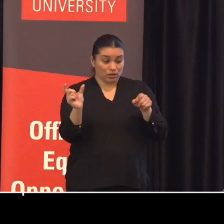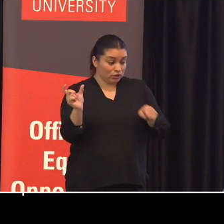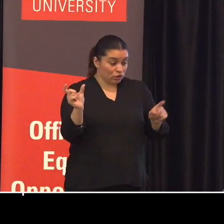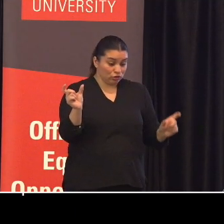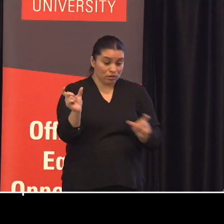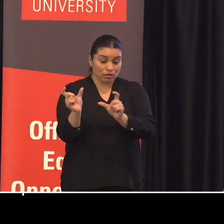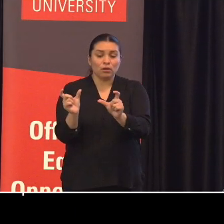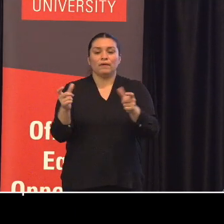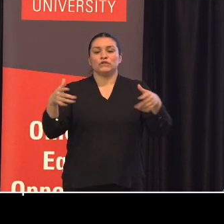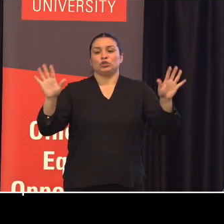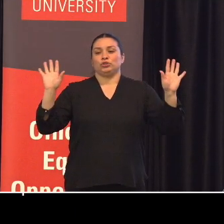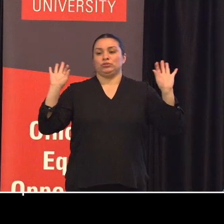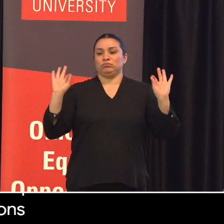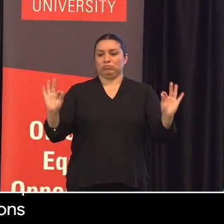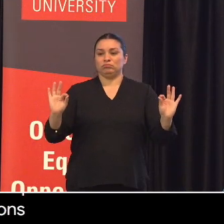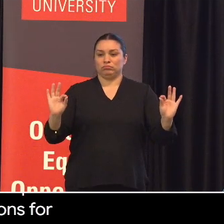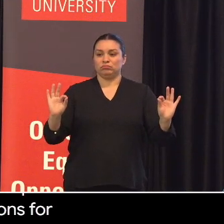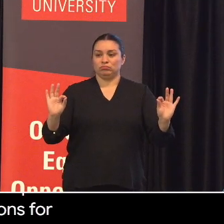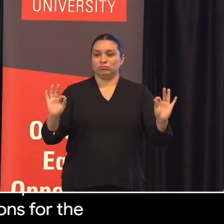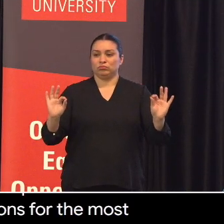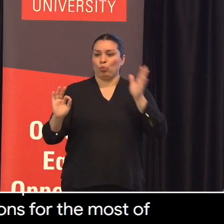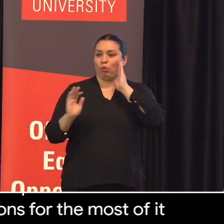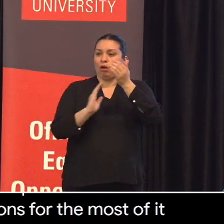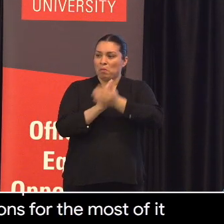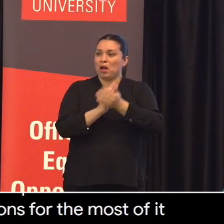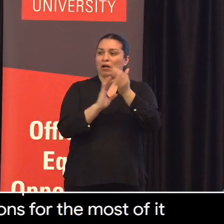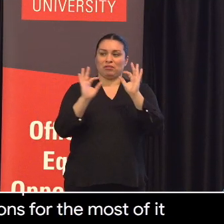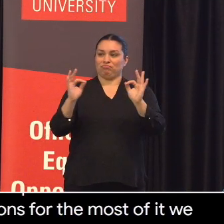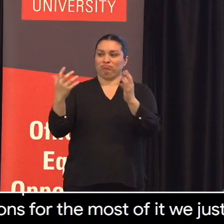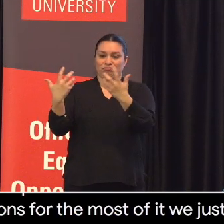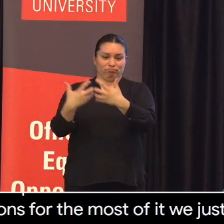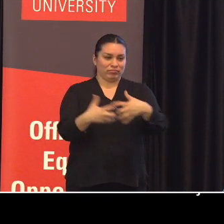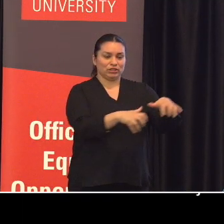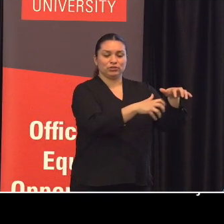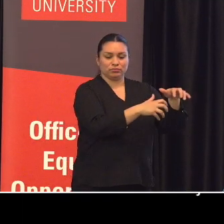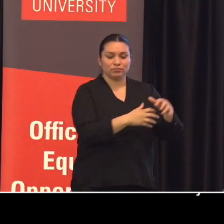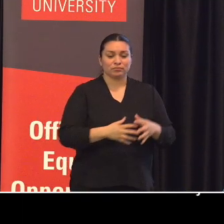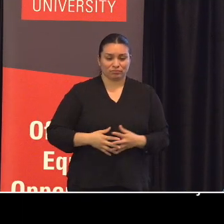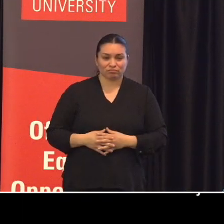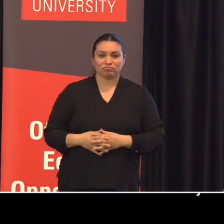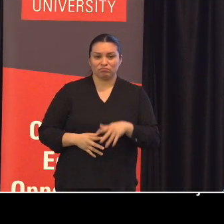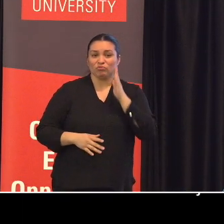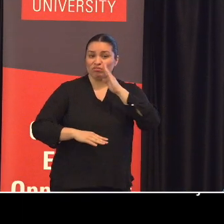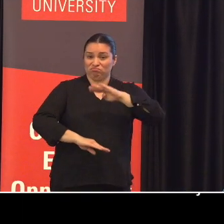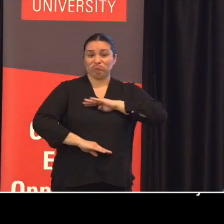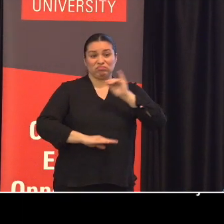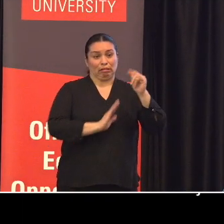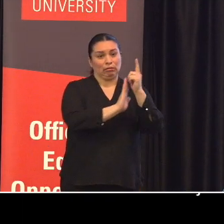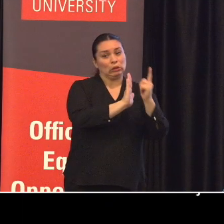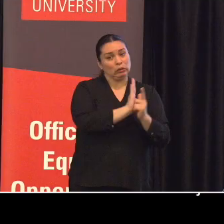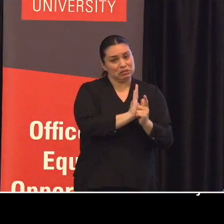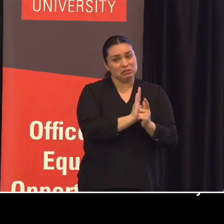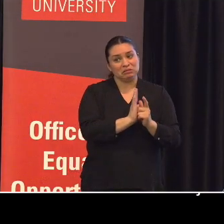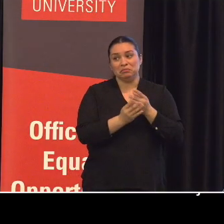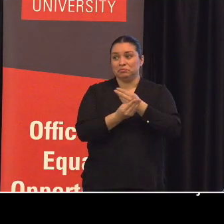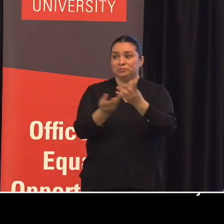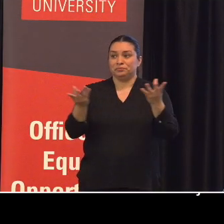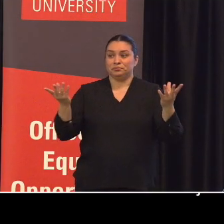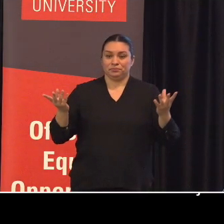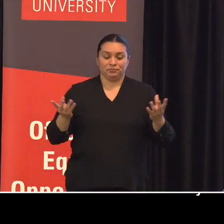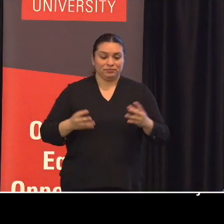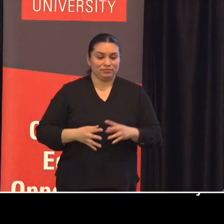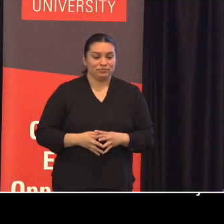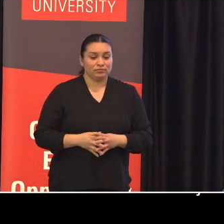frankly, auto-generated captions for the most of it. We just added a small amount of our time to make